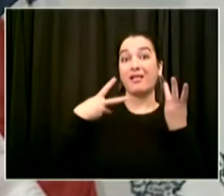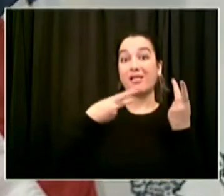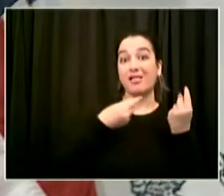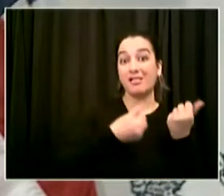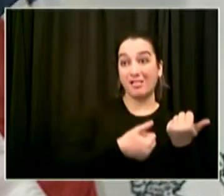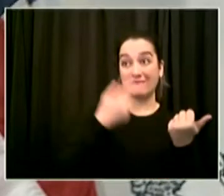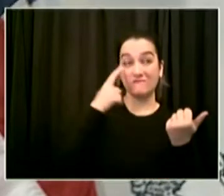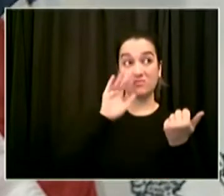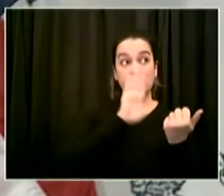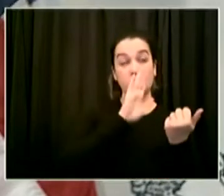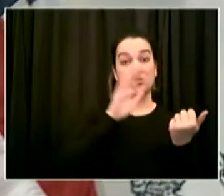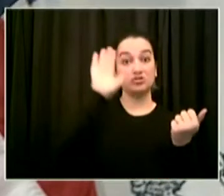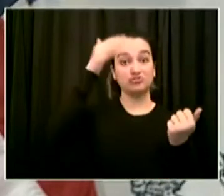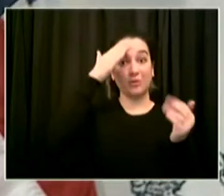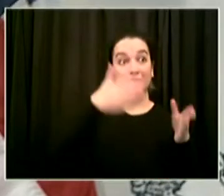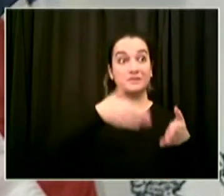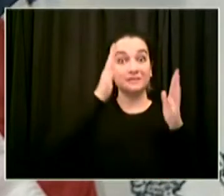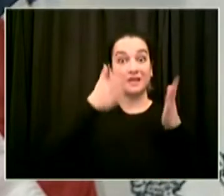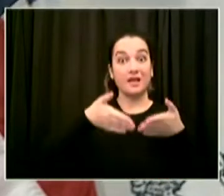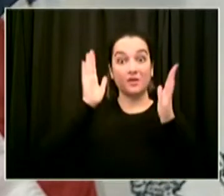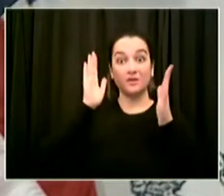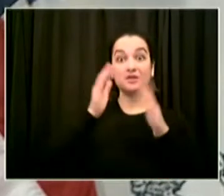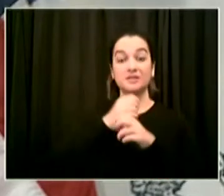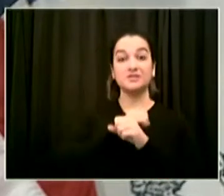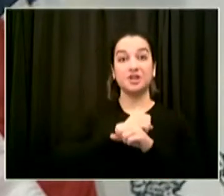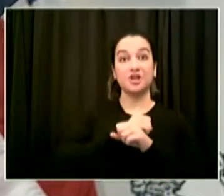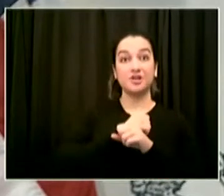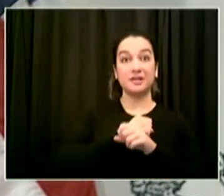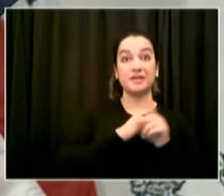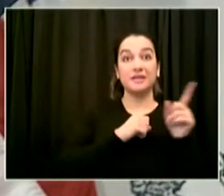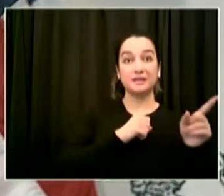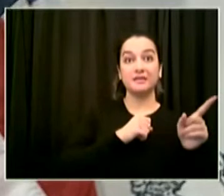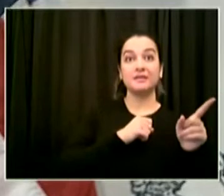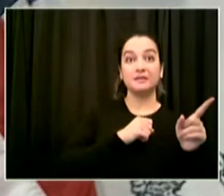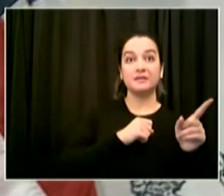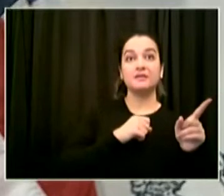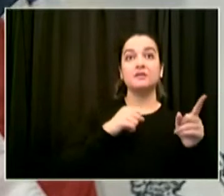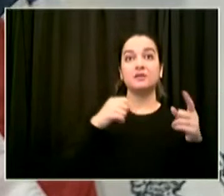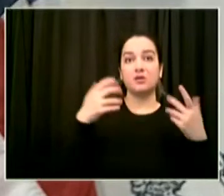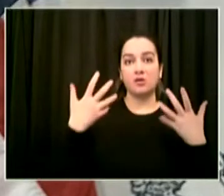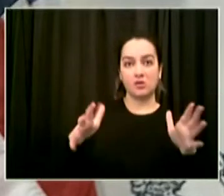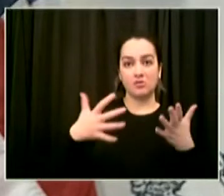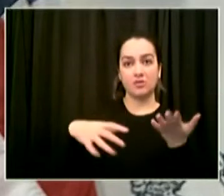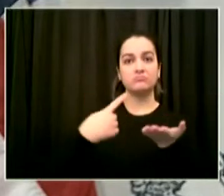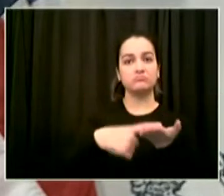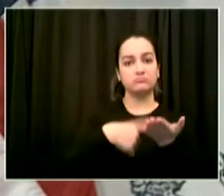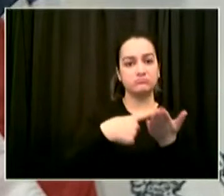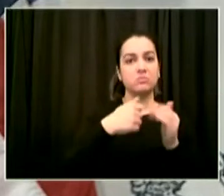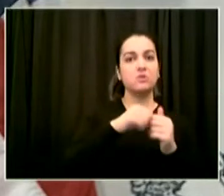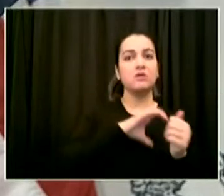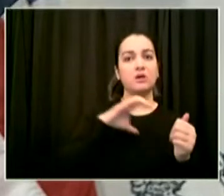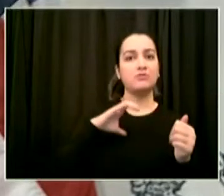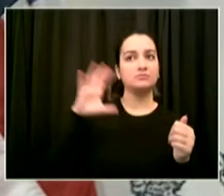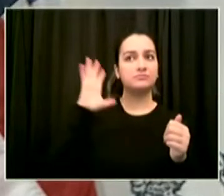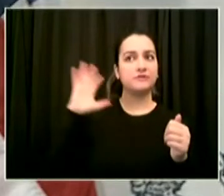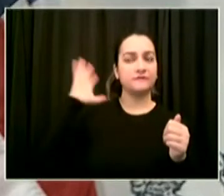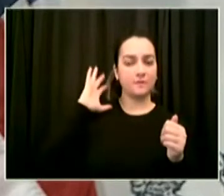with the Congress years ago to ensure that we got reimbursement for the security